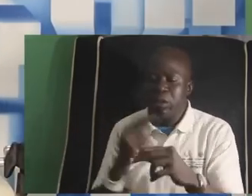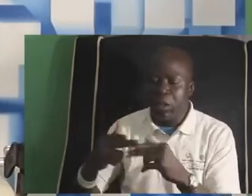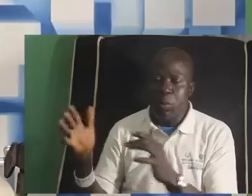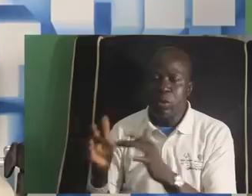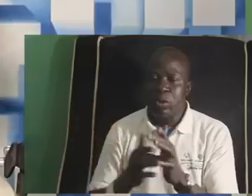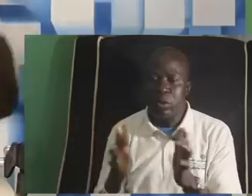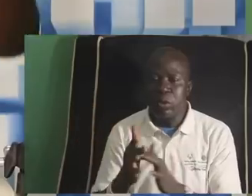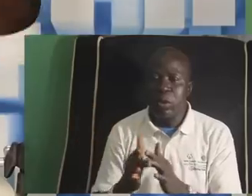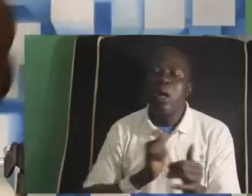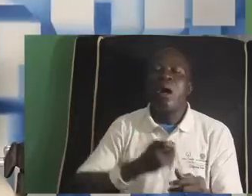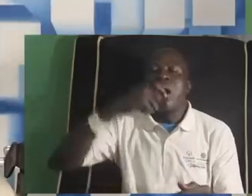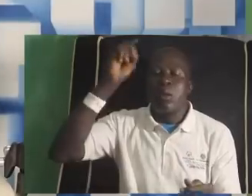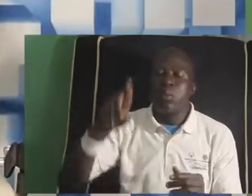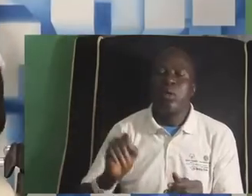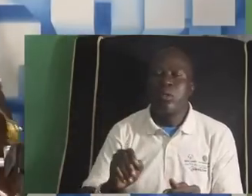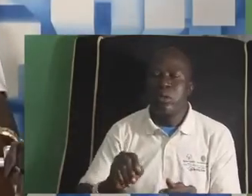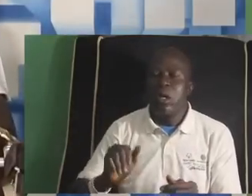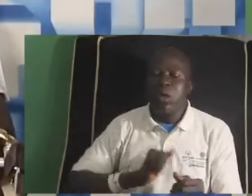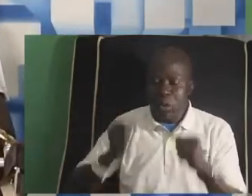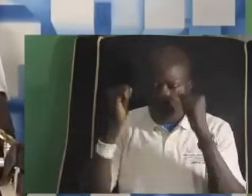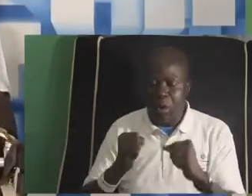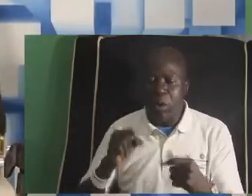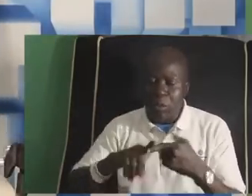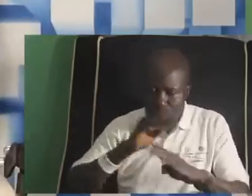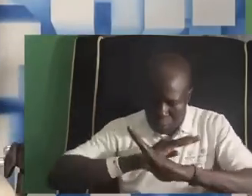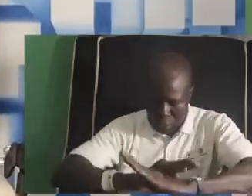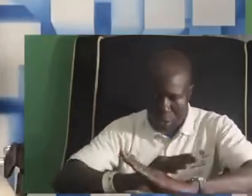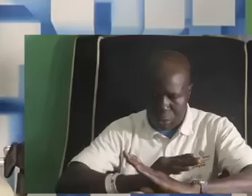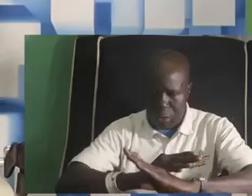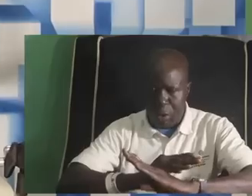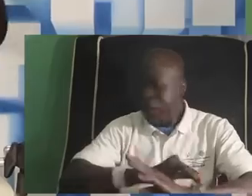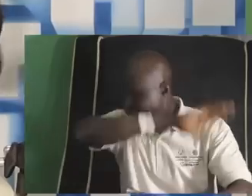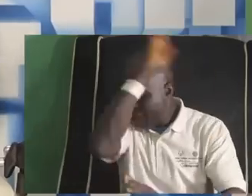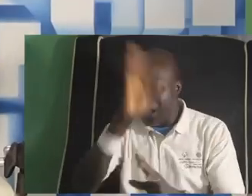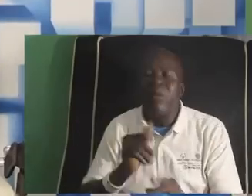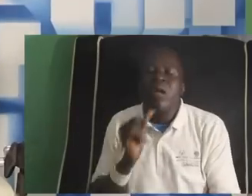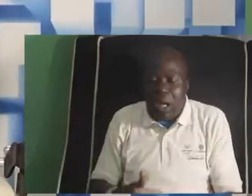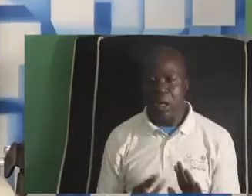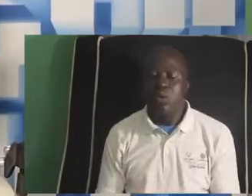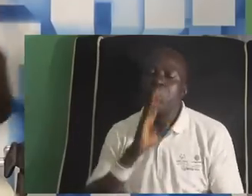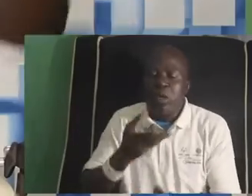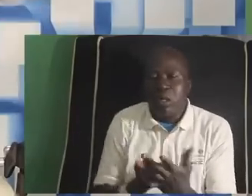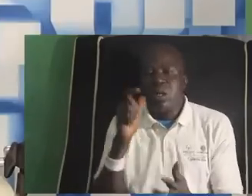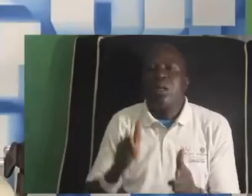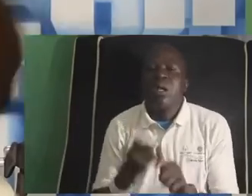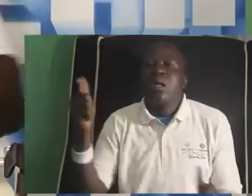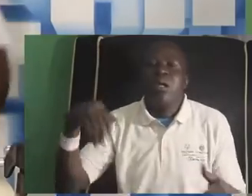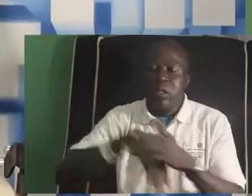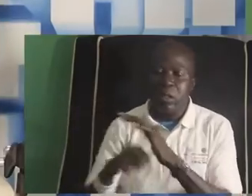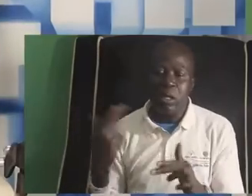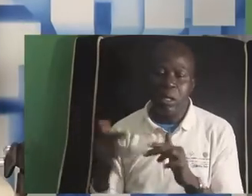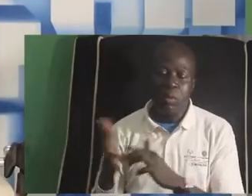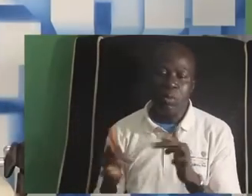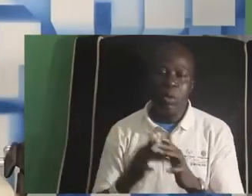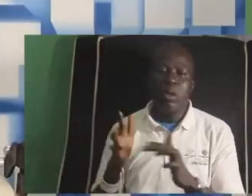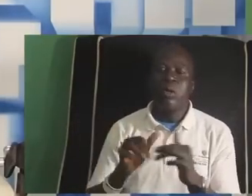ravenu gaba. Mo pase ne. Agbara to da ogu onye. To no ni jenya. Agbara yen ma bi asoro ko je.